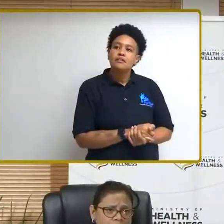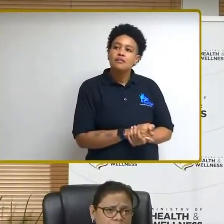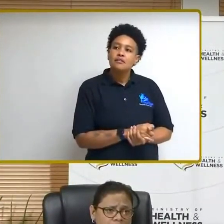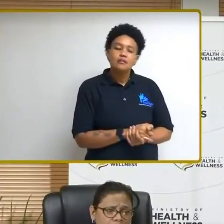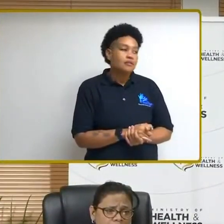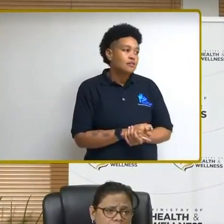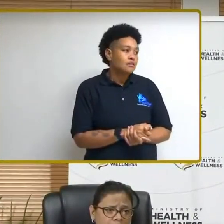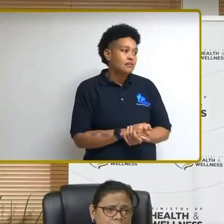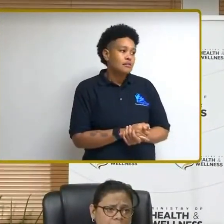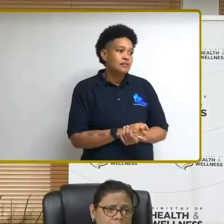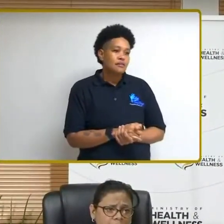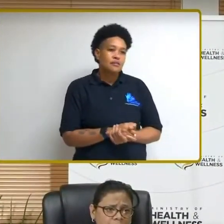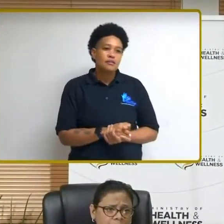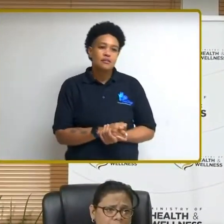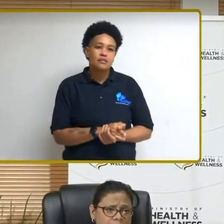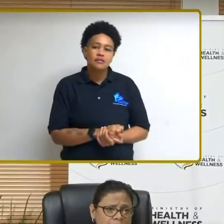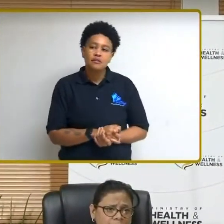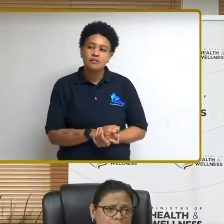Oops.